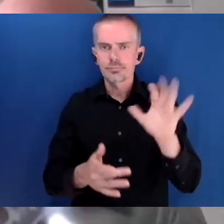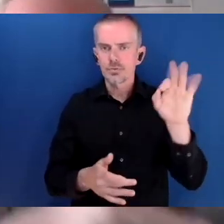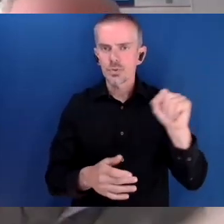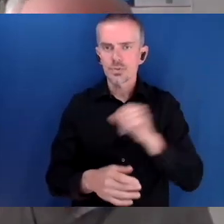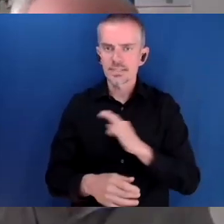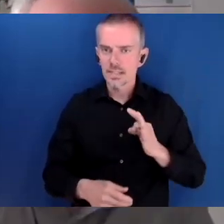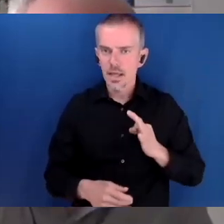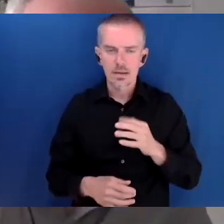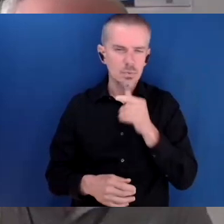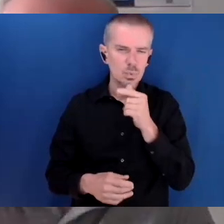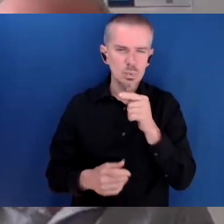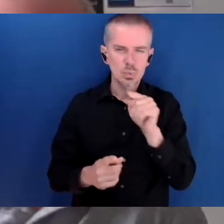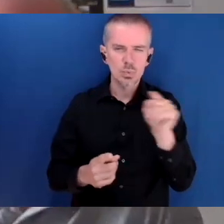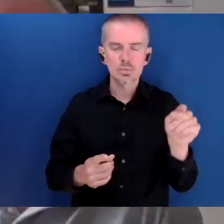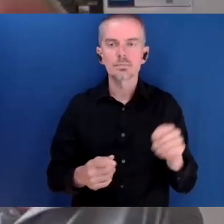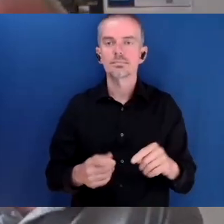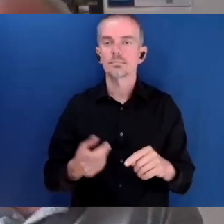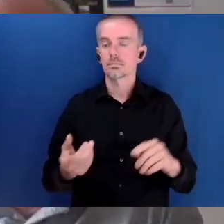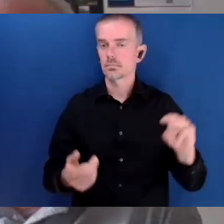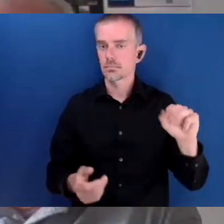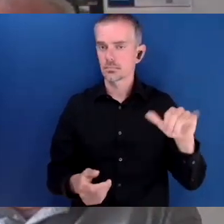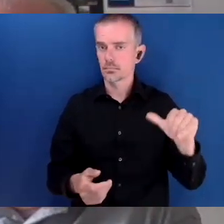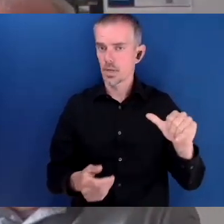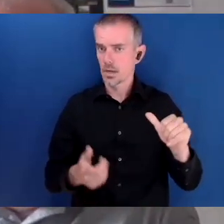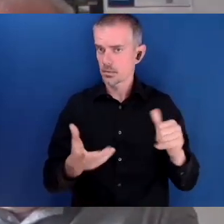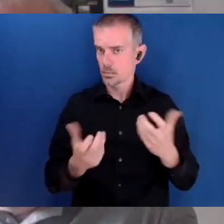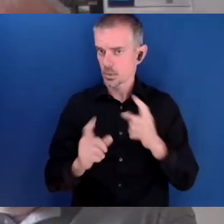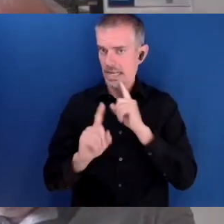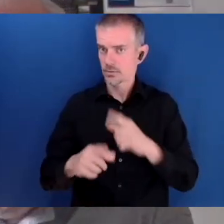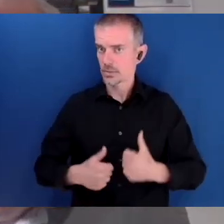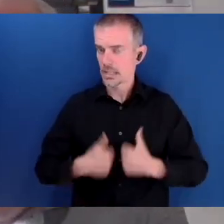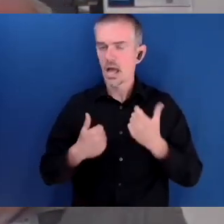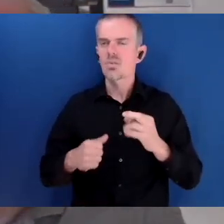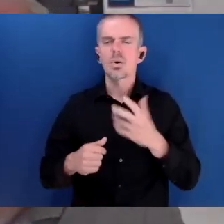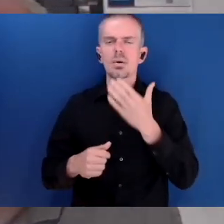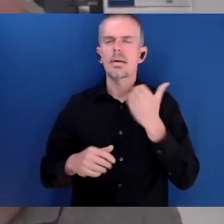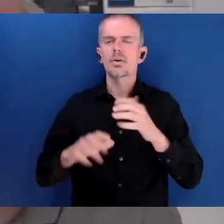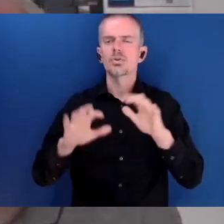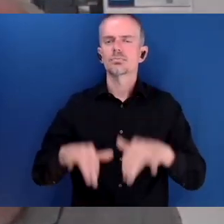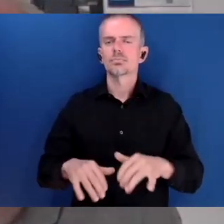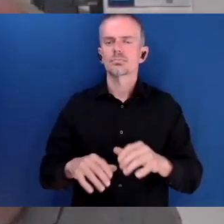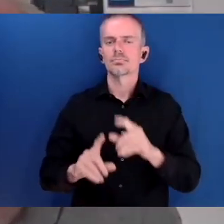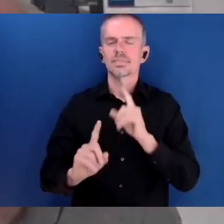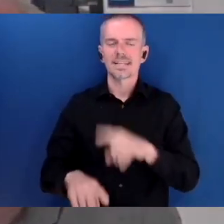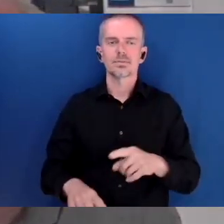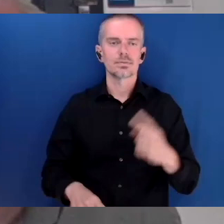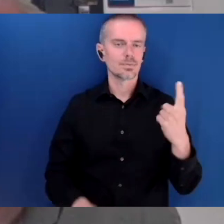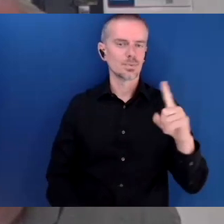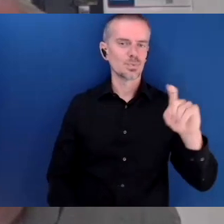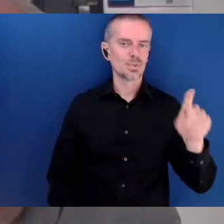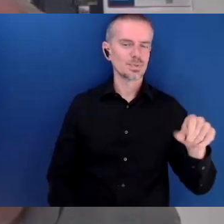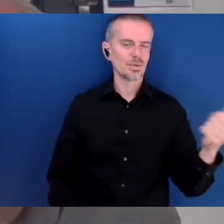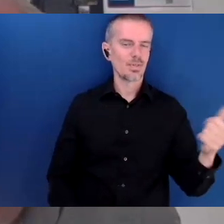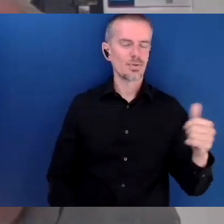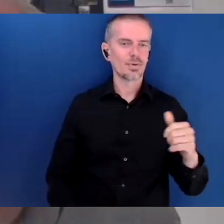I'm wondering, Maya, if those feel like things you want to answer live or if they could be written. I like that there's a question that we got around